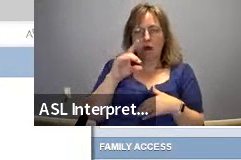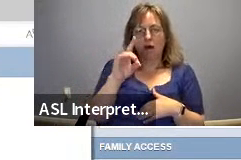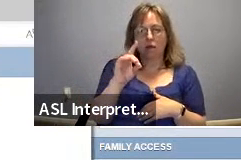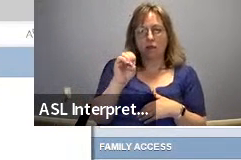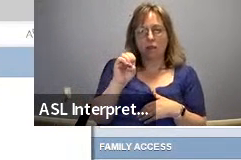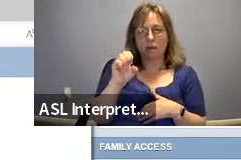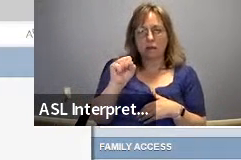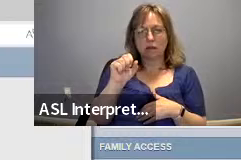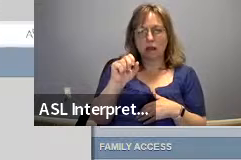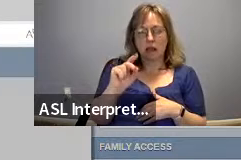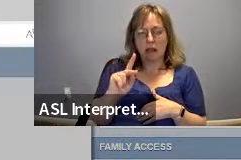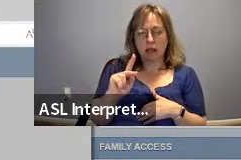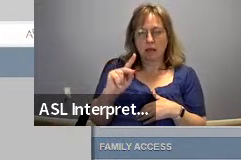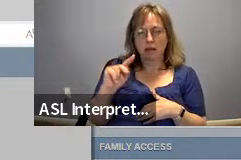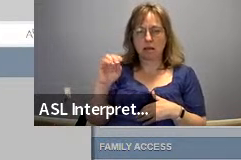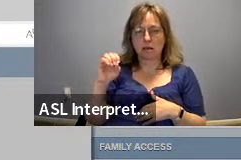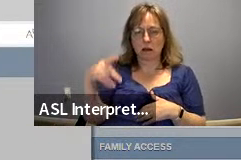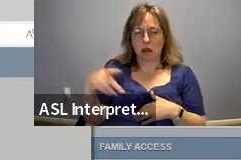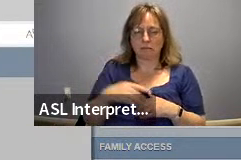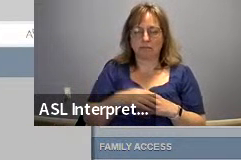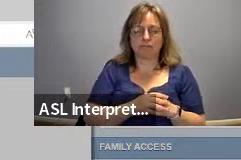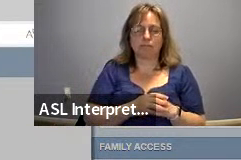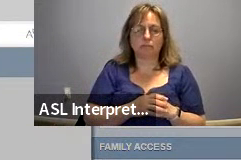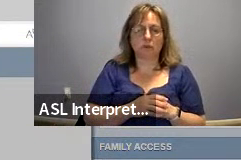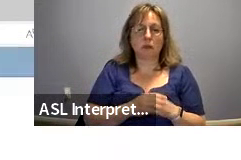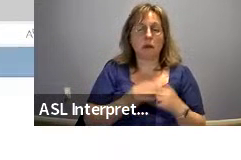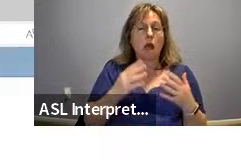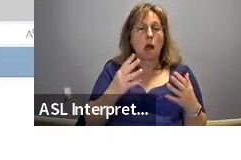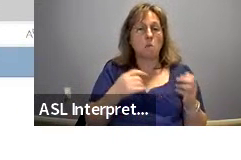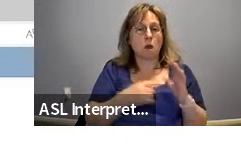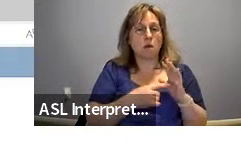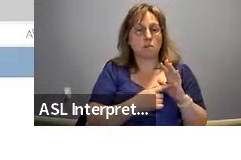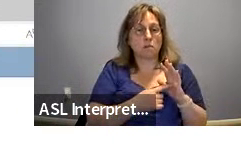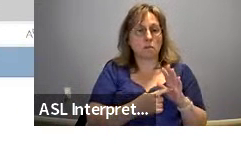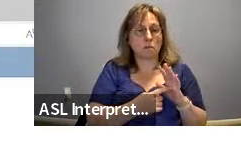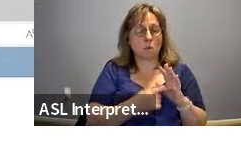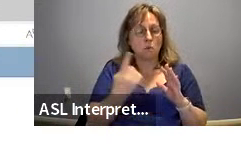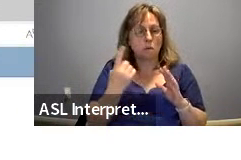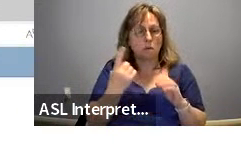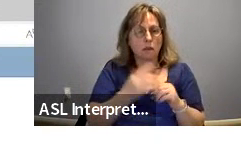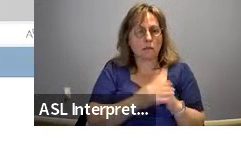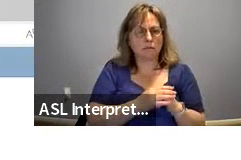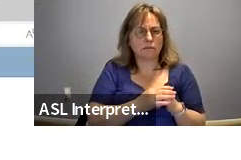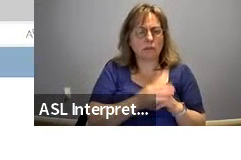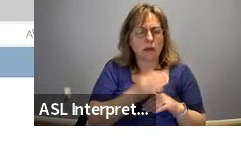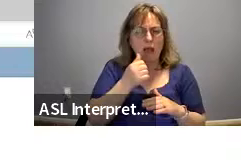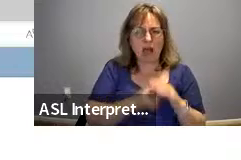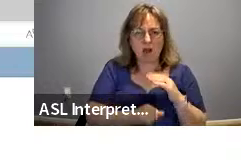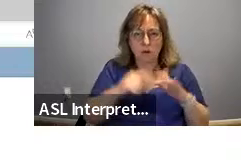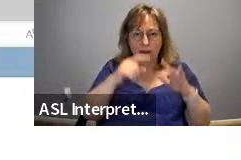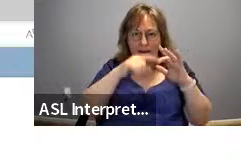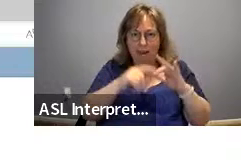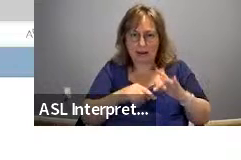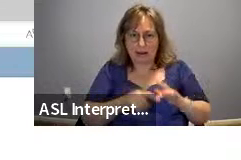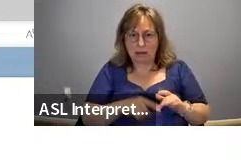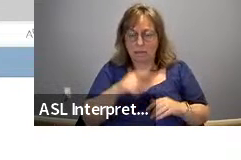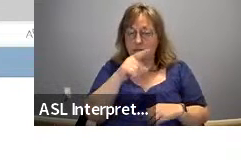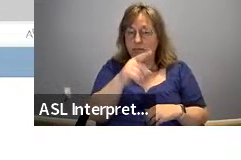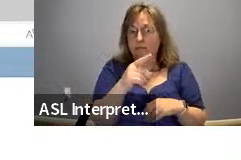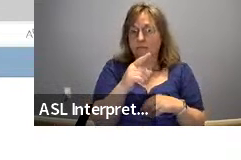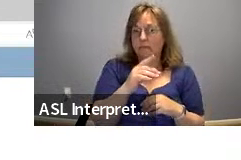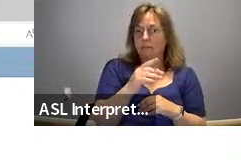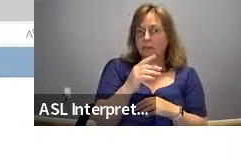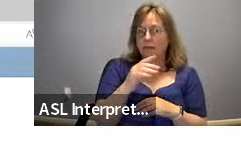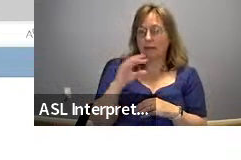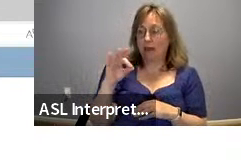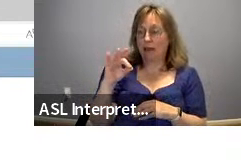access. One thing I do want to highlight under attendance is a feature that is coming soon to a